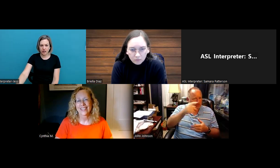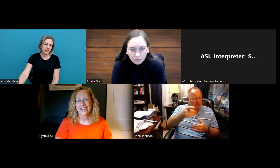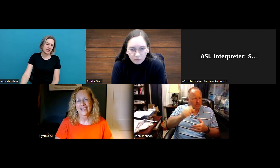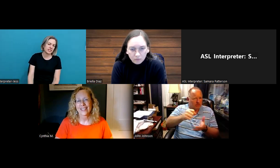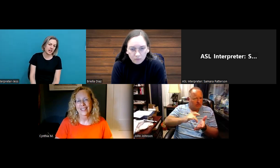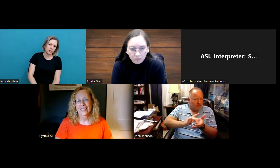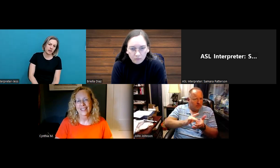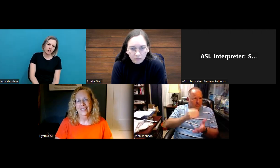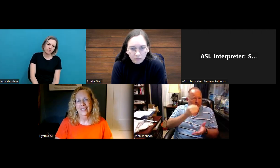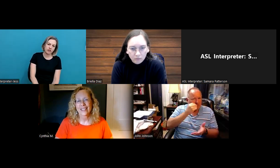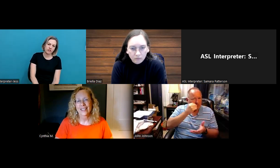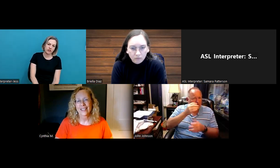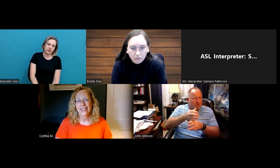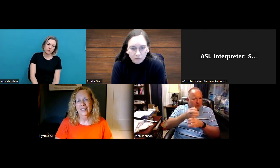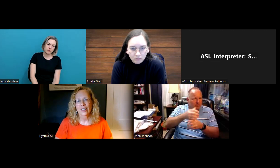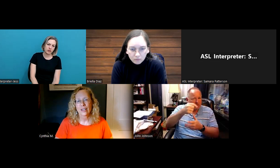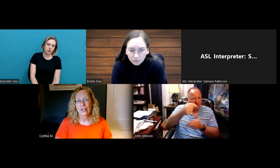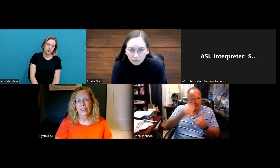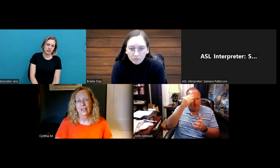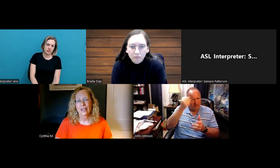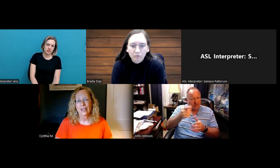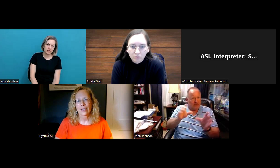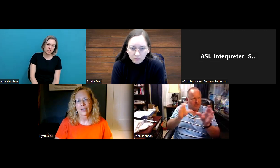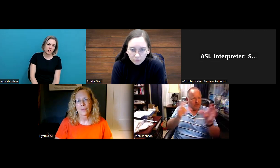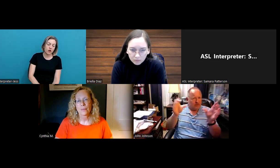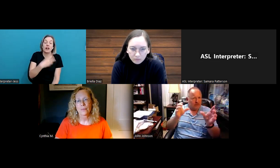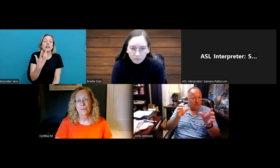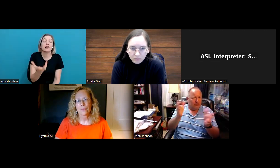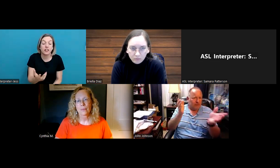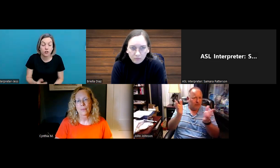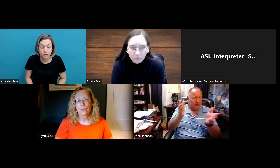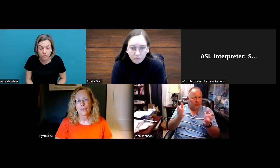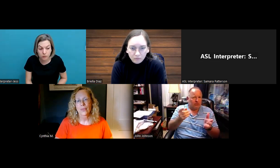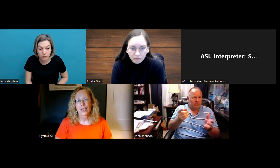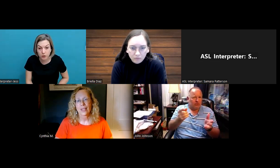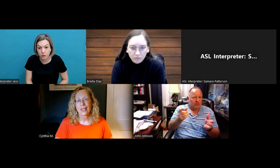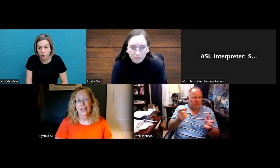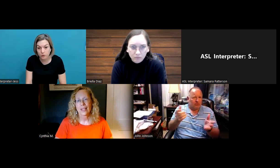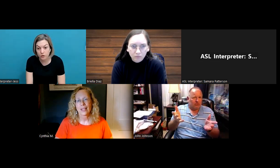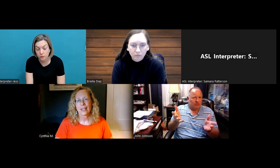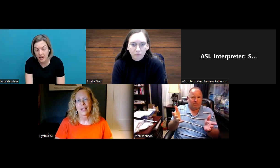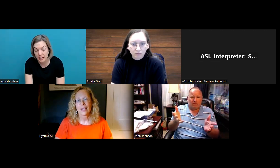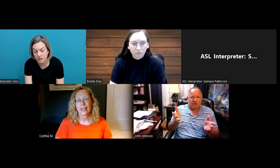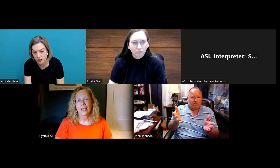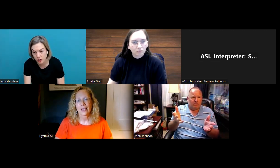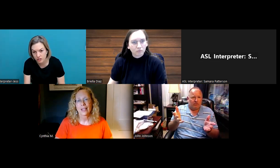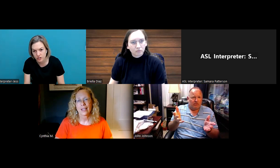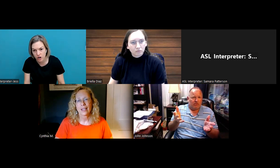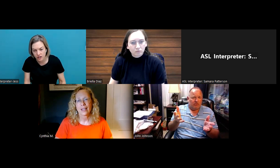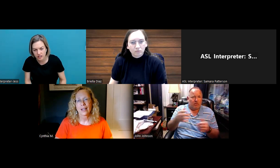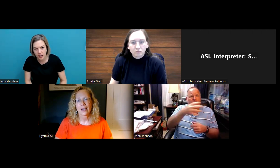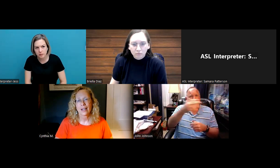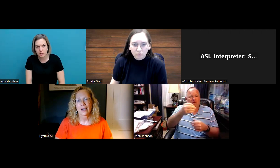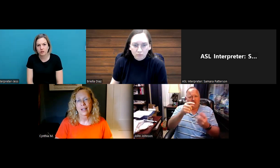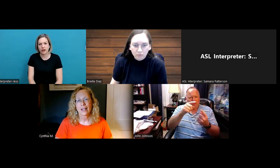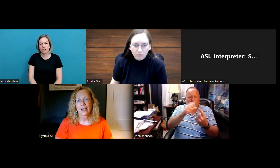you may get a tax write-off for medical expenses? Anything that you pay as far as cost for the